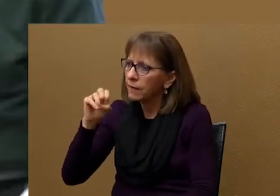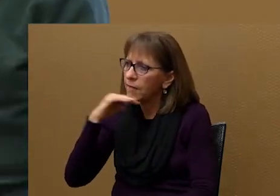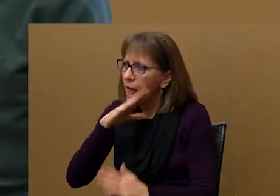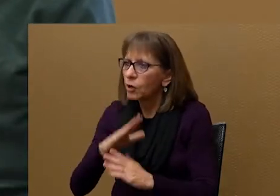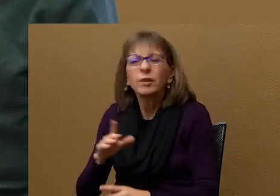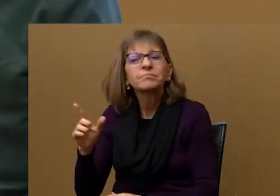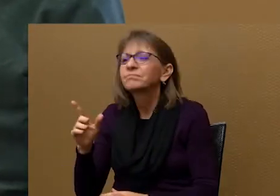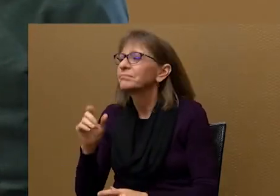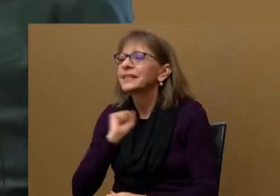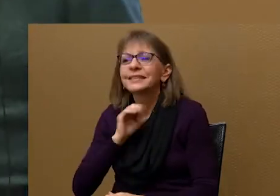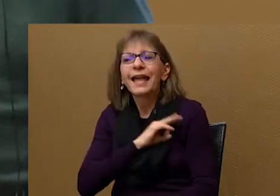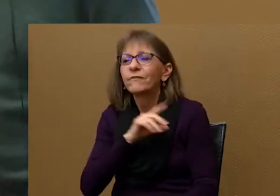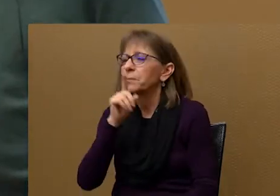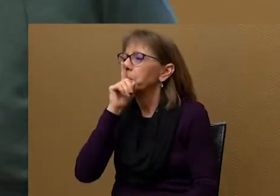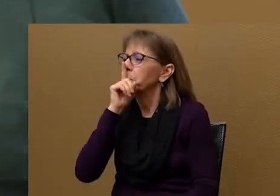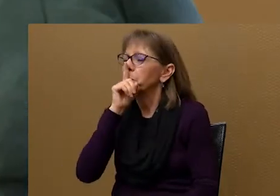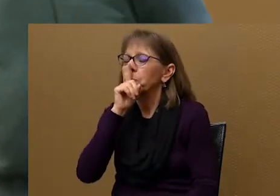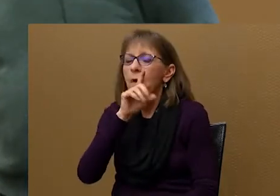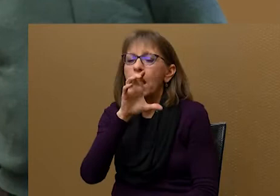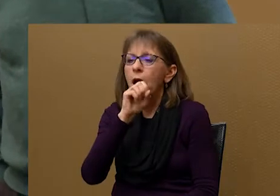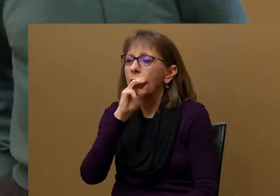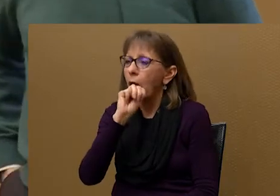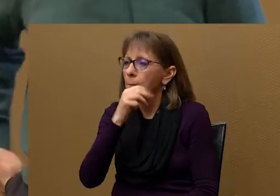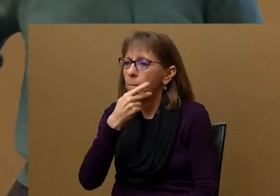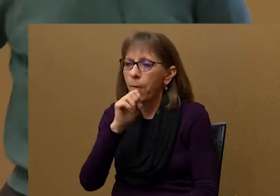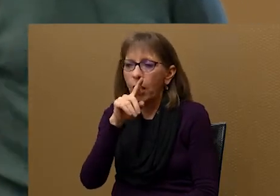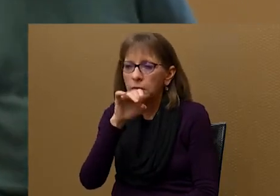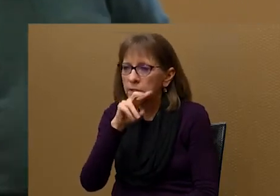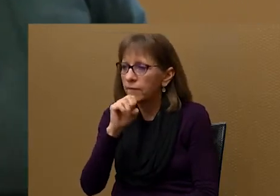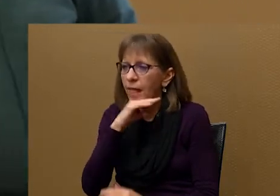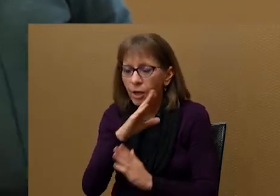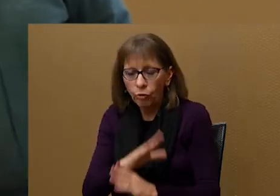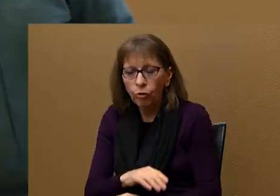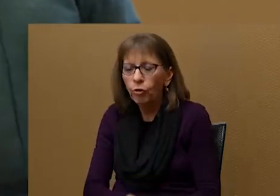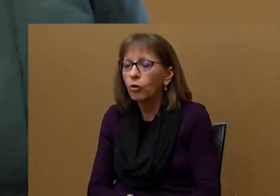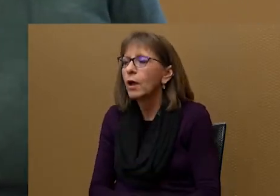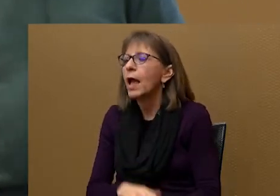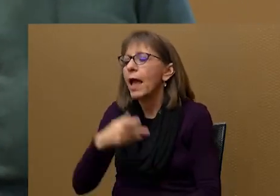The staff is very clear on not saying compulsive lying or